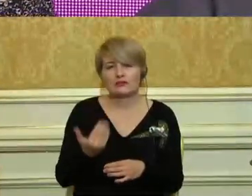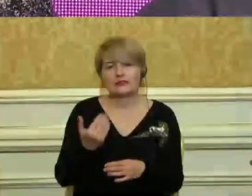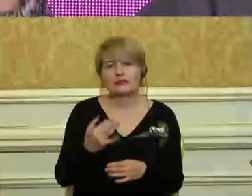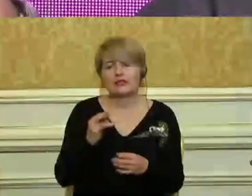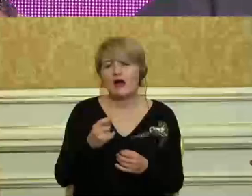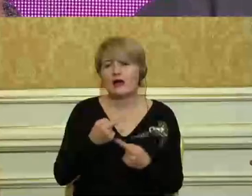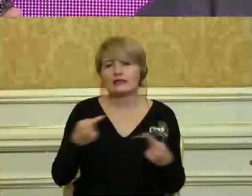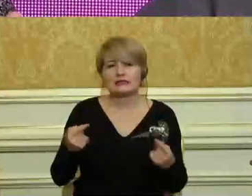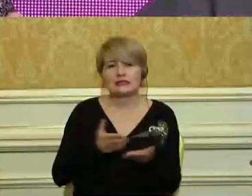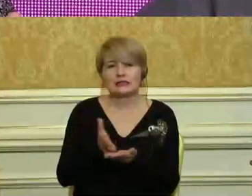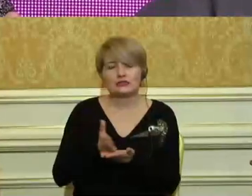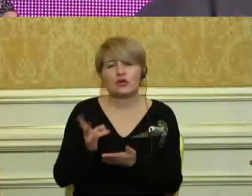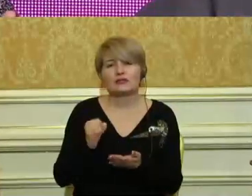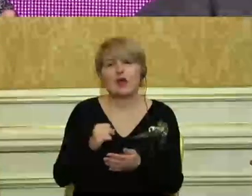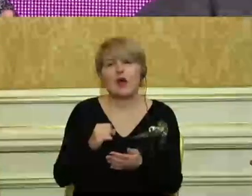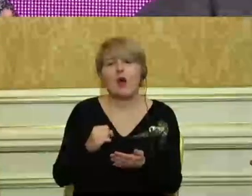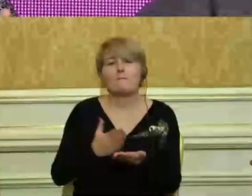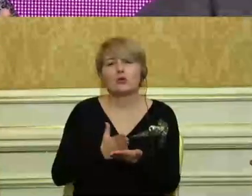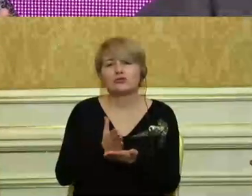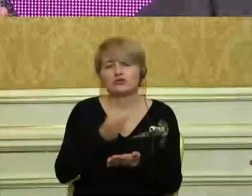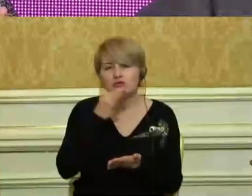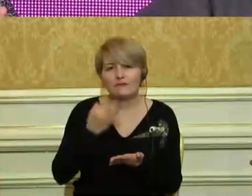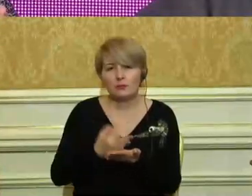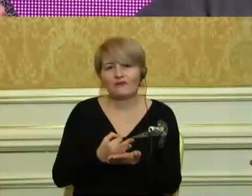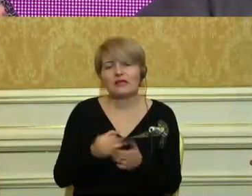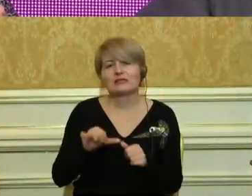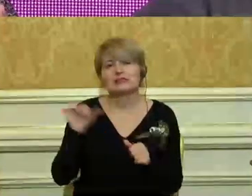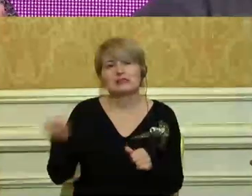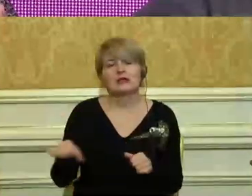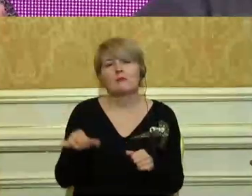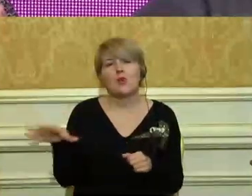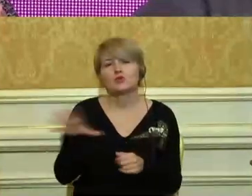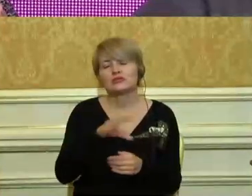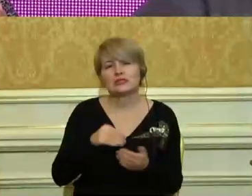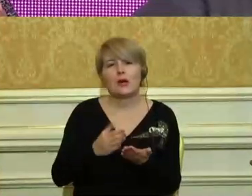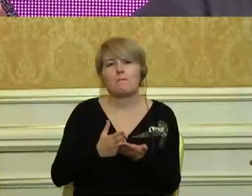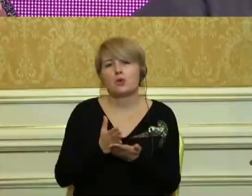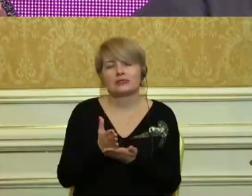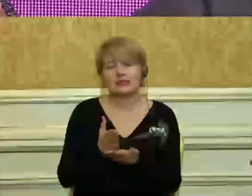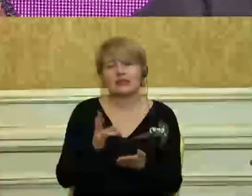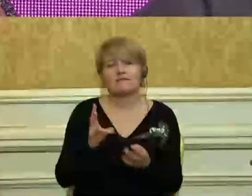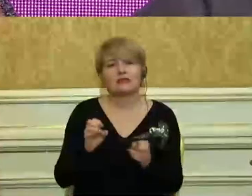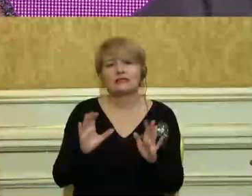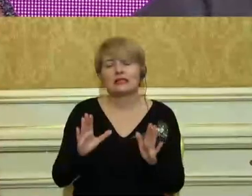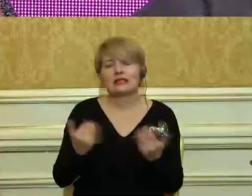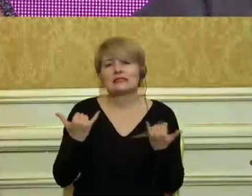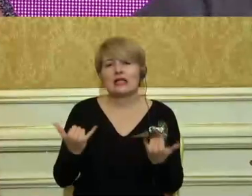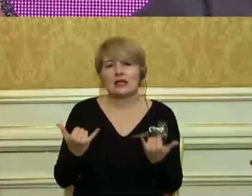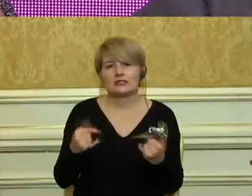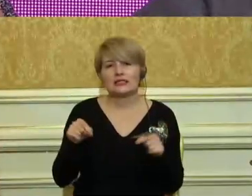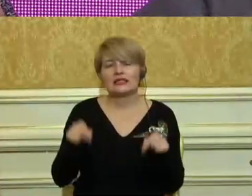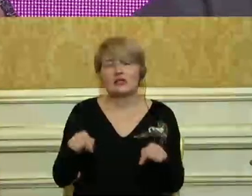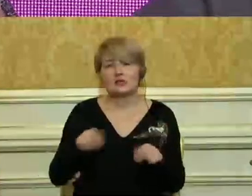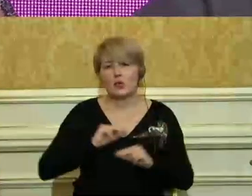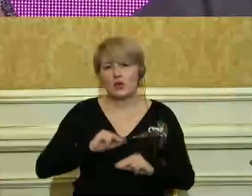Political responsibility of all politicians, not only of those they are in government, but also of those they are